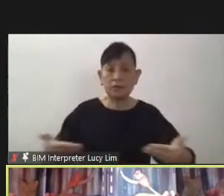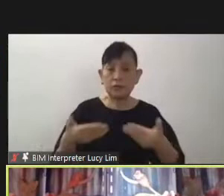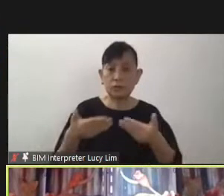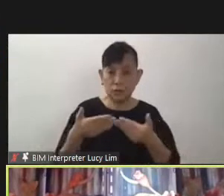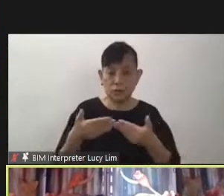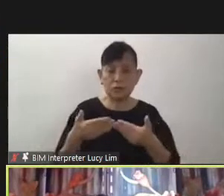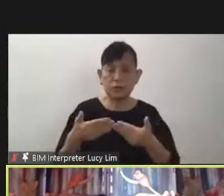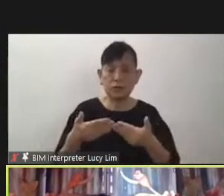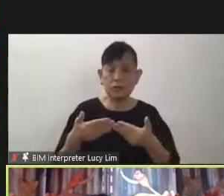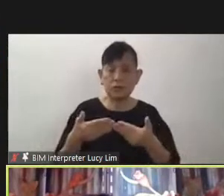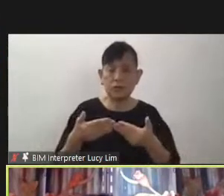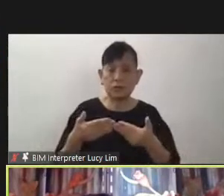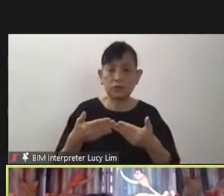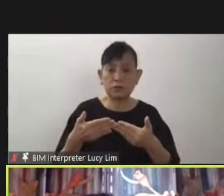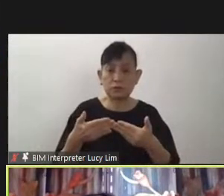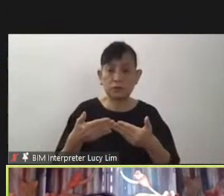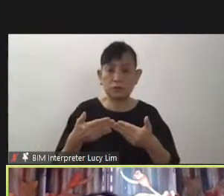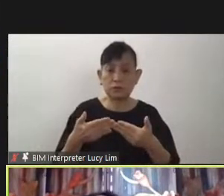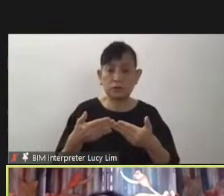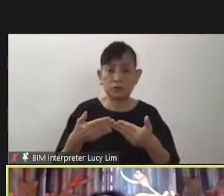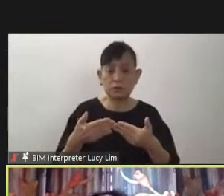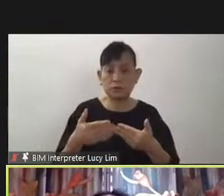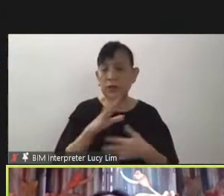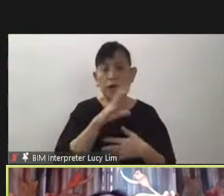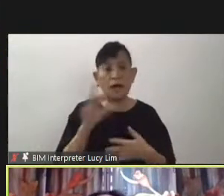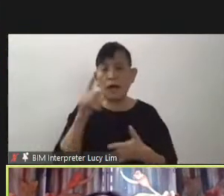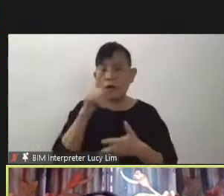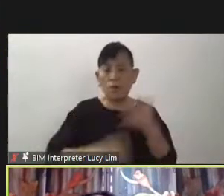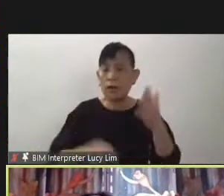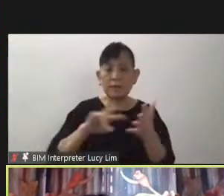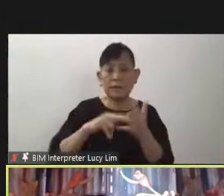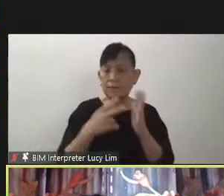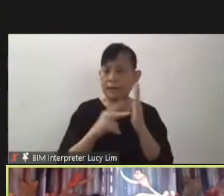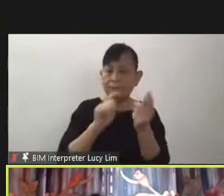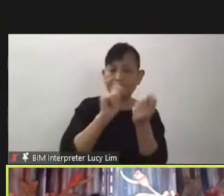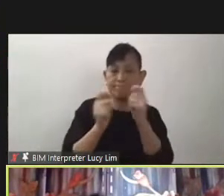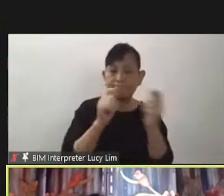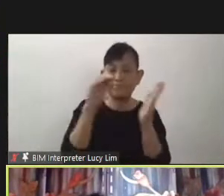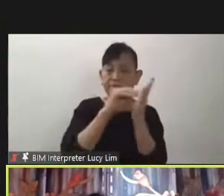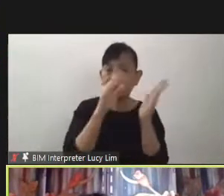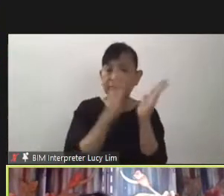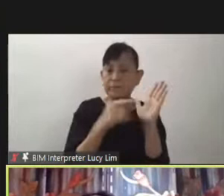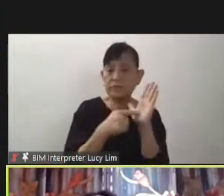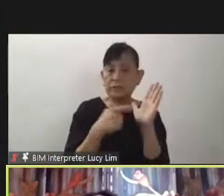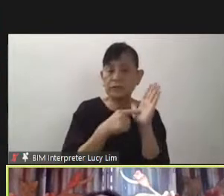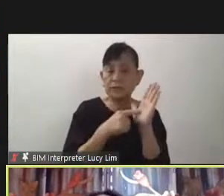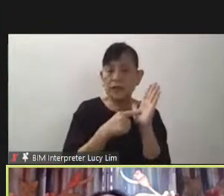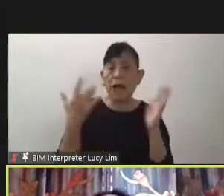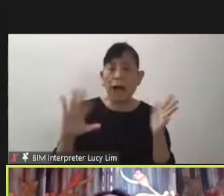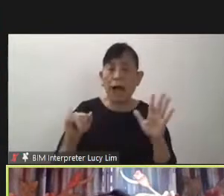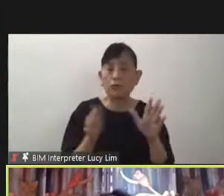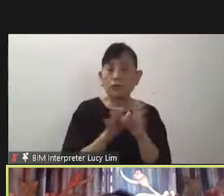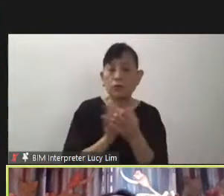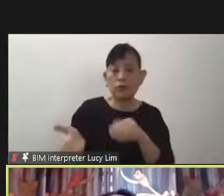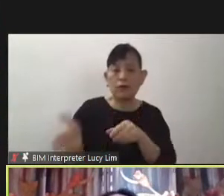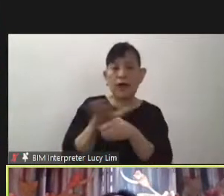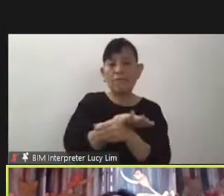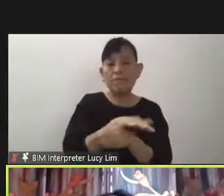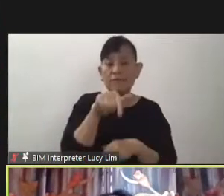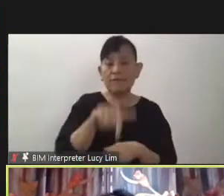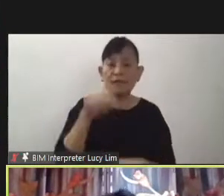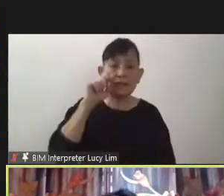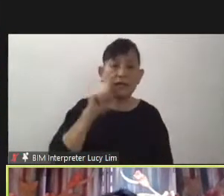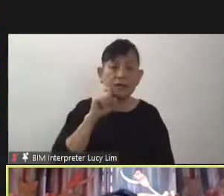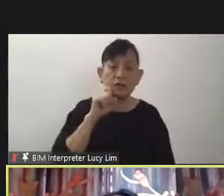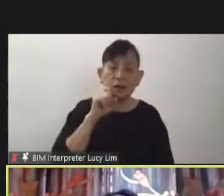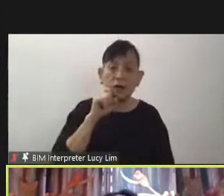also amendment, let's just say, to the penal code to specifically cover sexual offenses. Like I said, a lot of times, even if